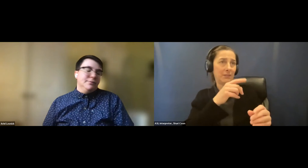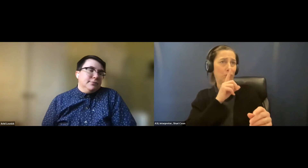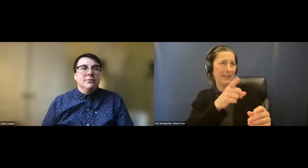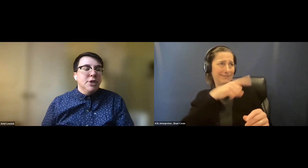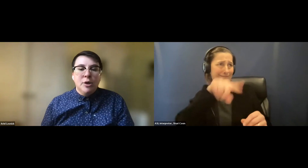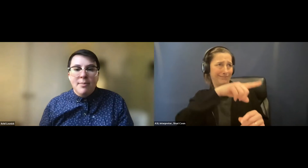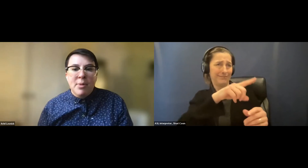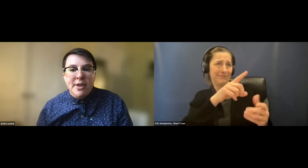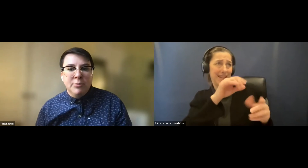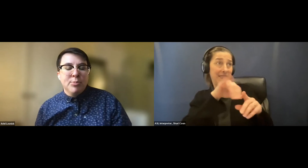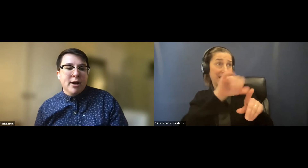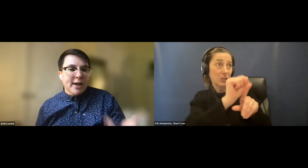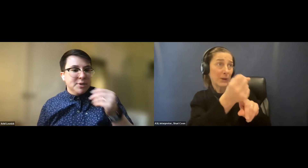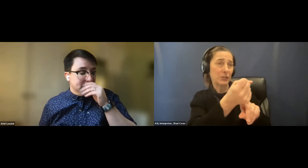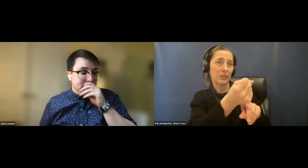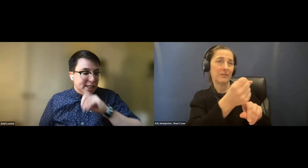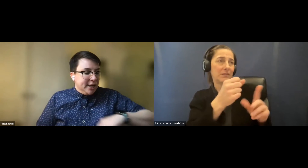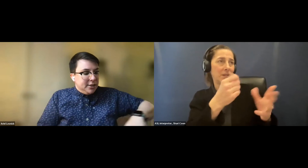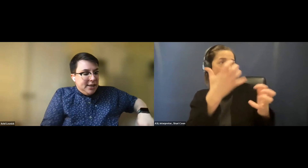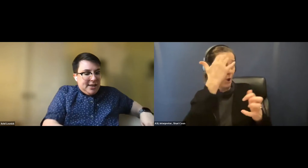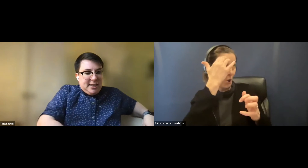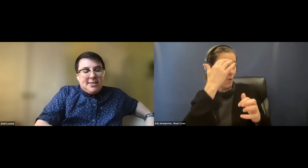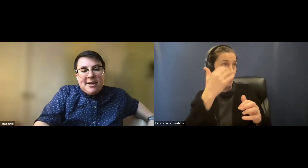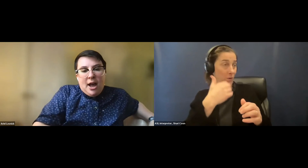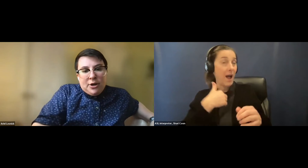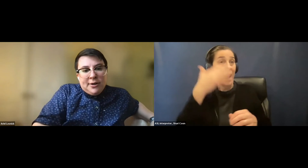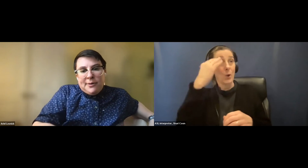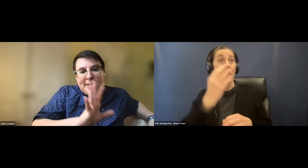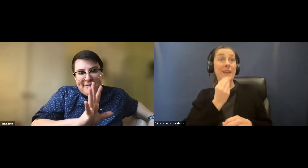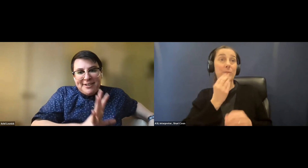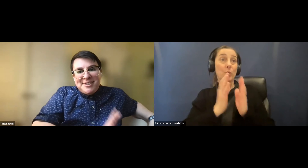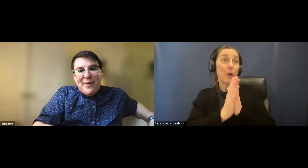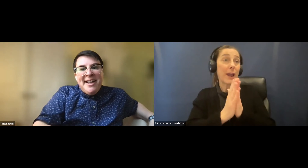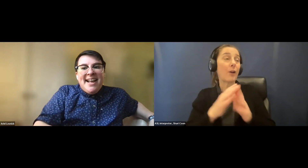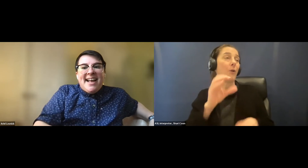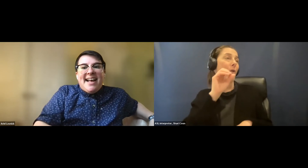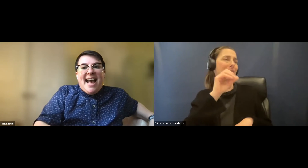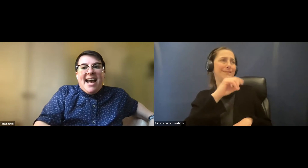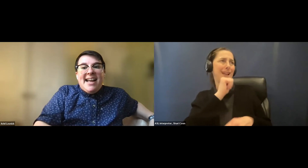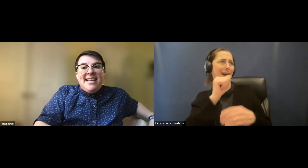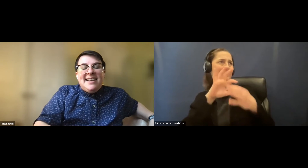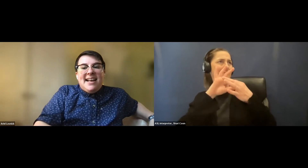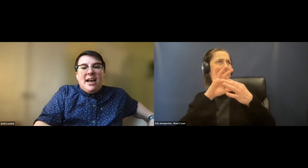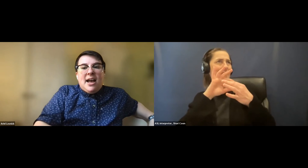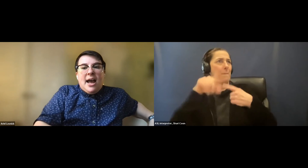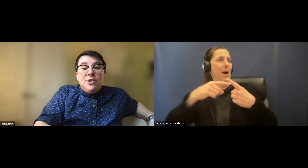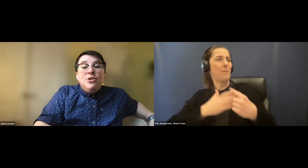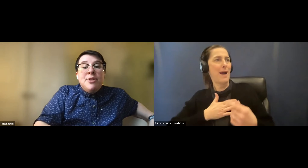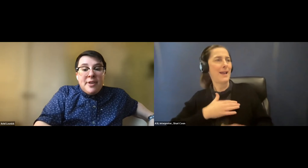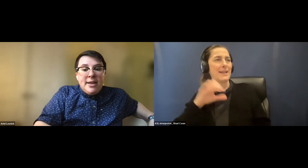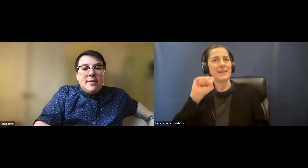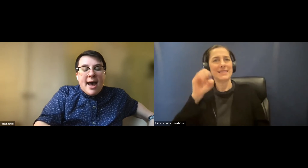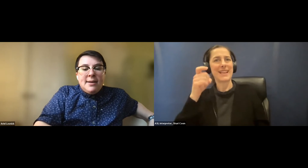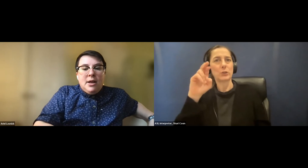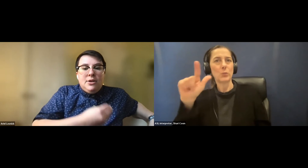I, remember the Hebrew prayer that I'm supposed to be saying in synagogue or whatever. So I